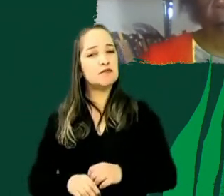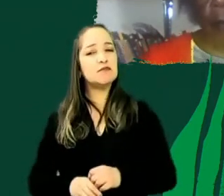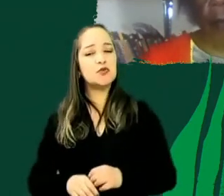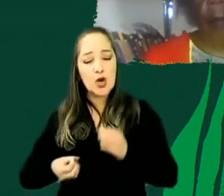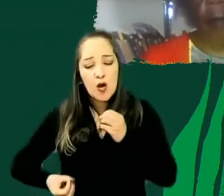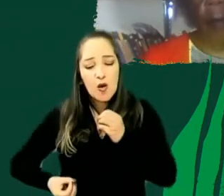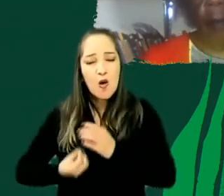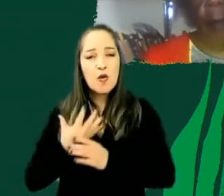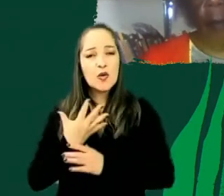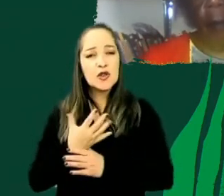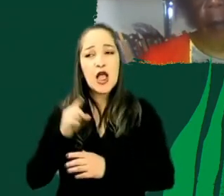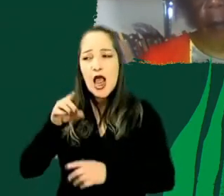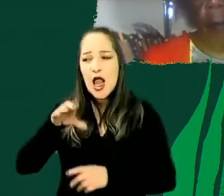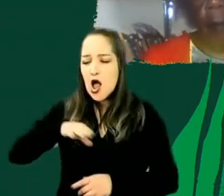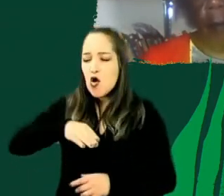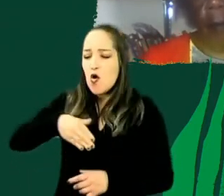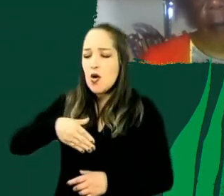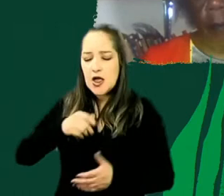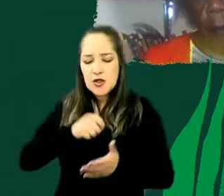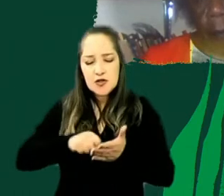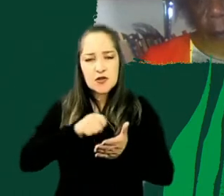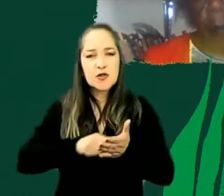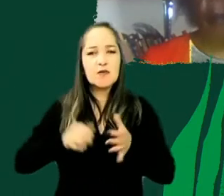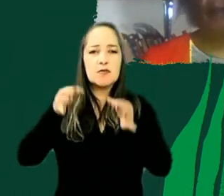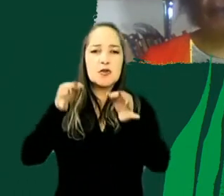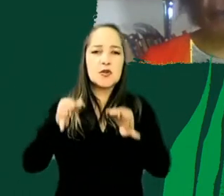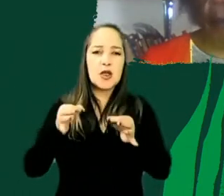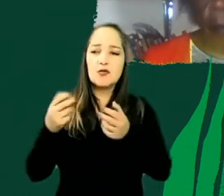this was so beautiful.